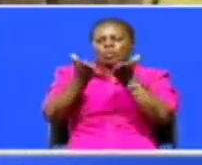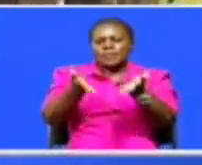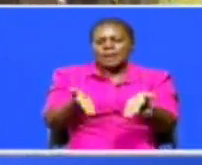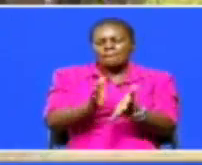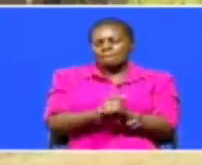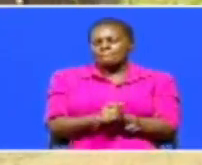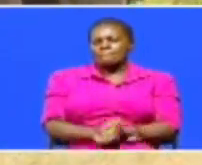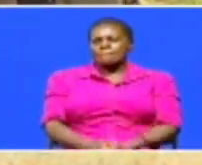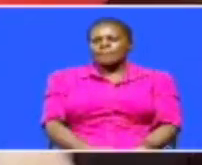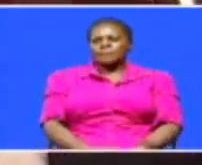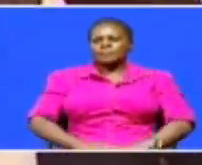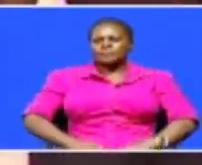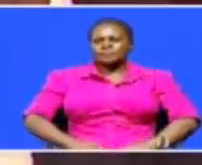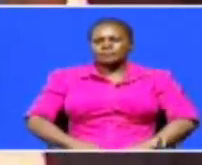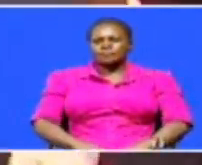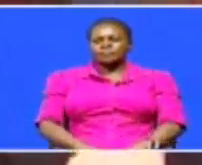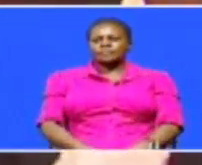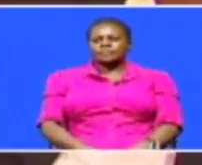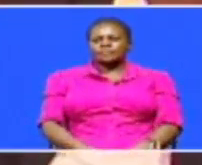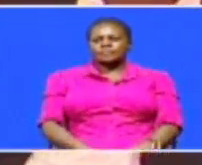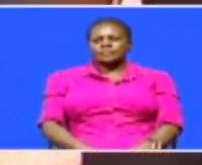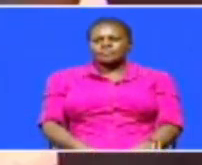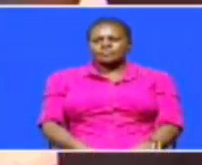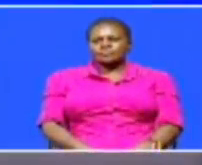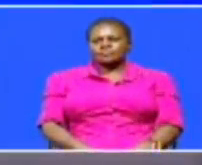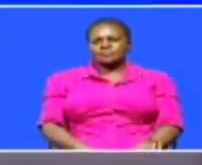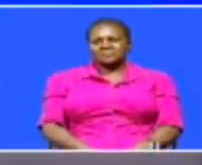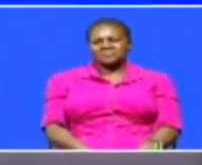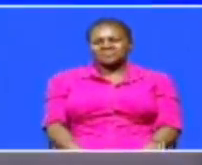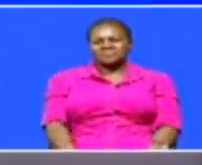Ibrahim Karanja, KTN News. To education.